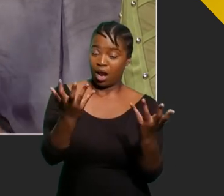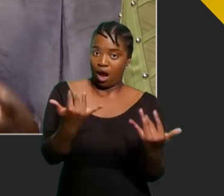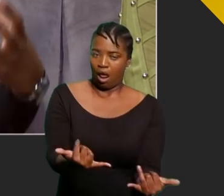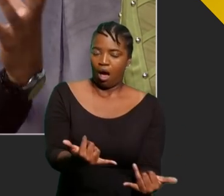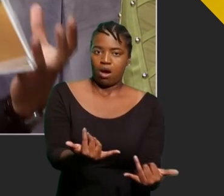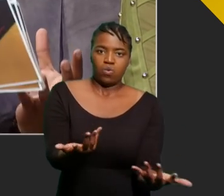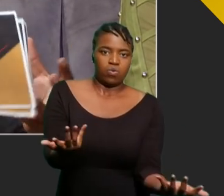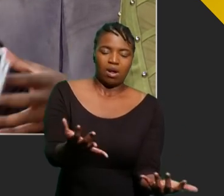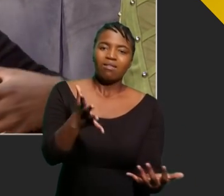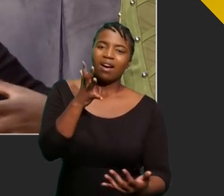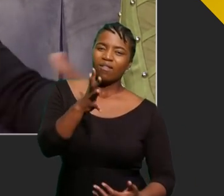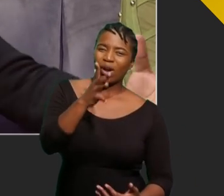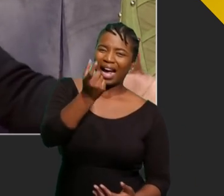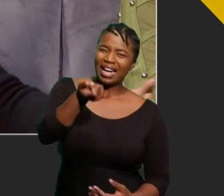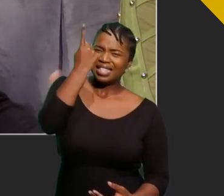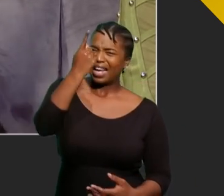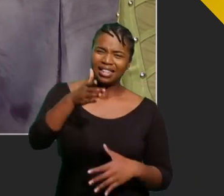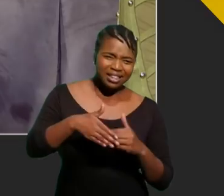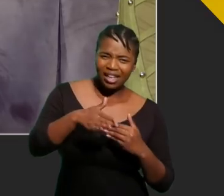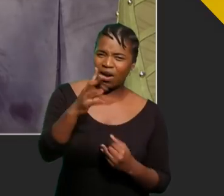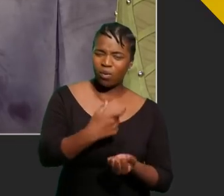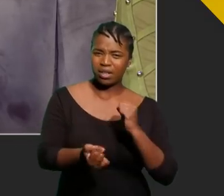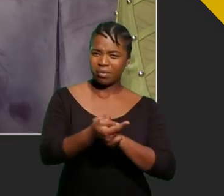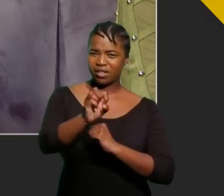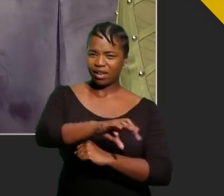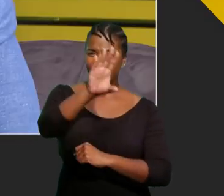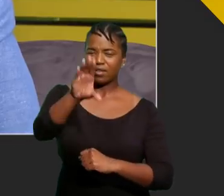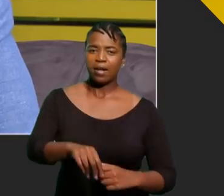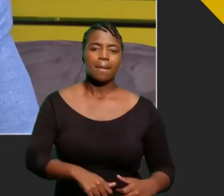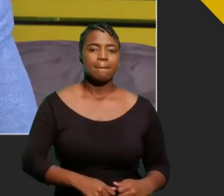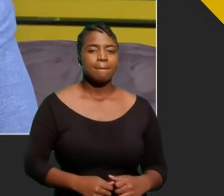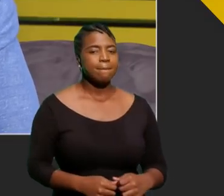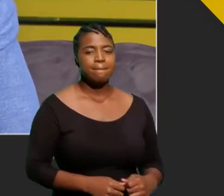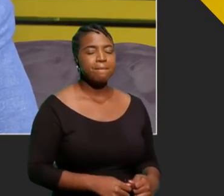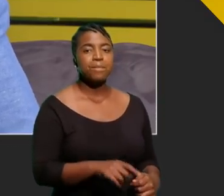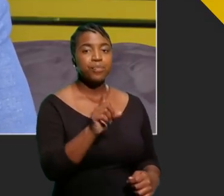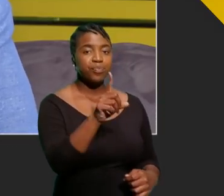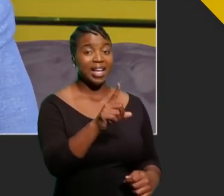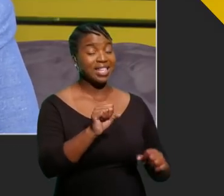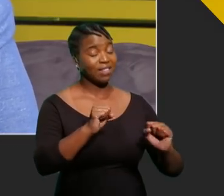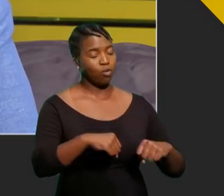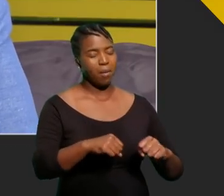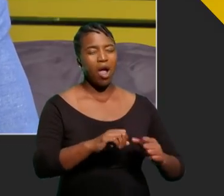us to maybe get your understanding of this whole thing. Let's see, Buga Mzansi. As for me,